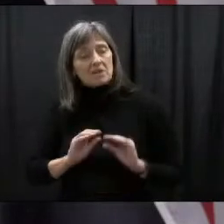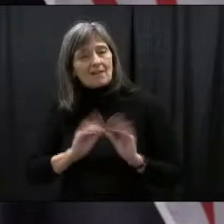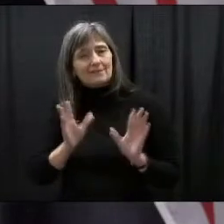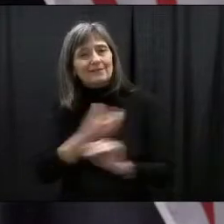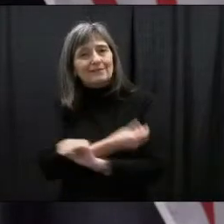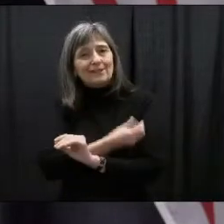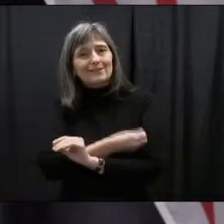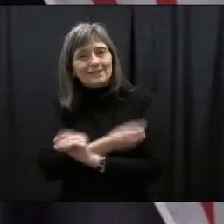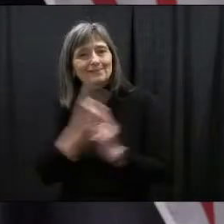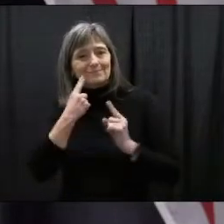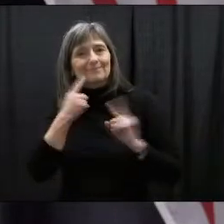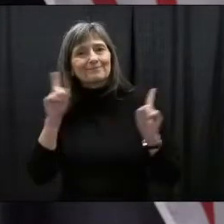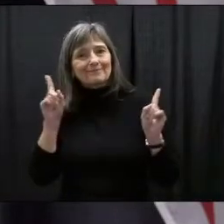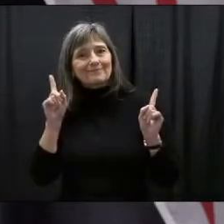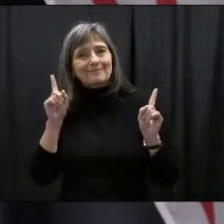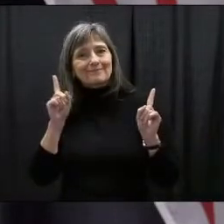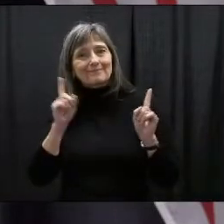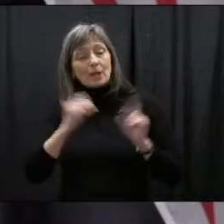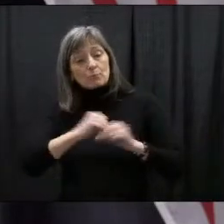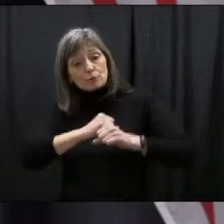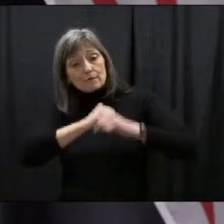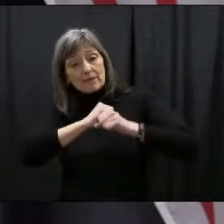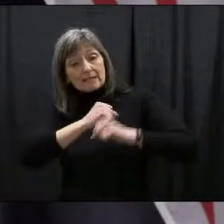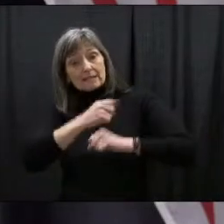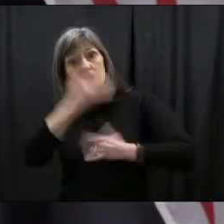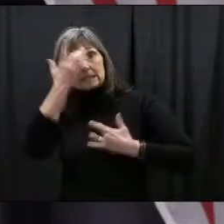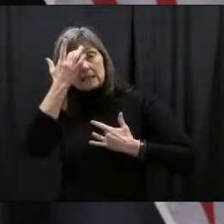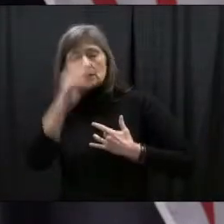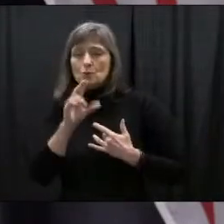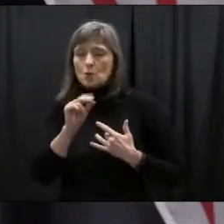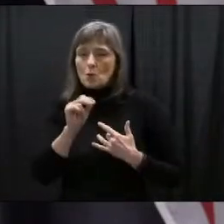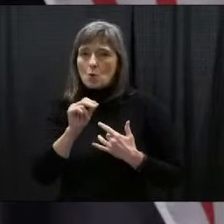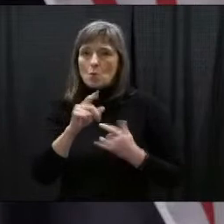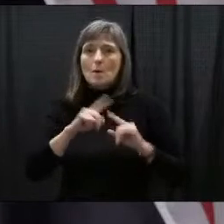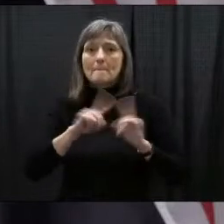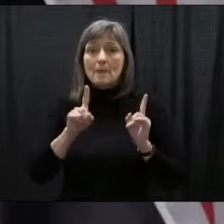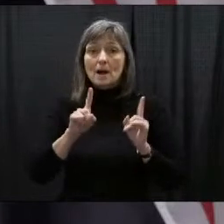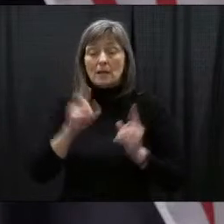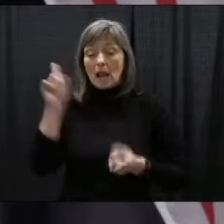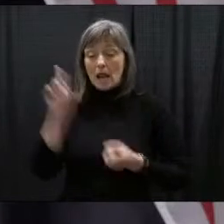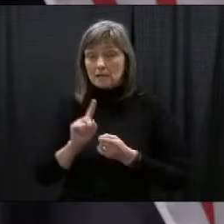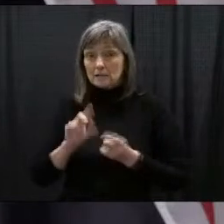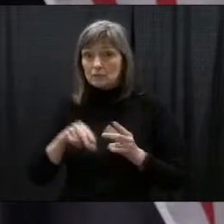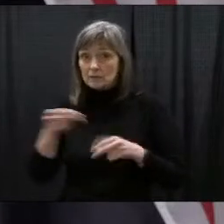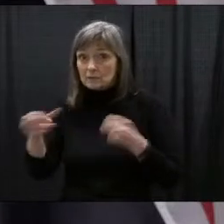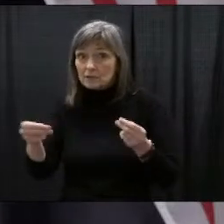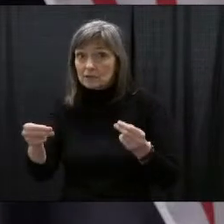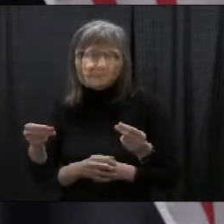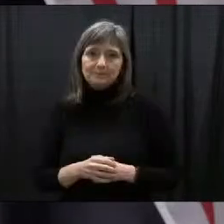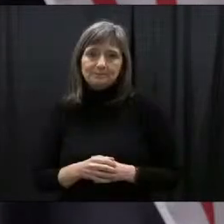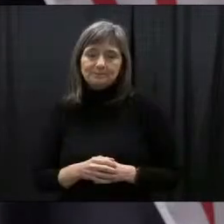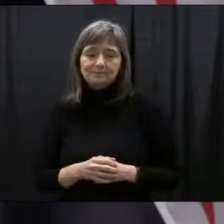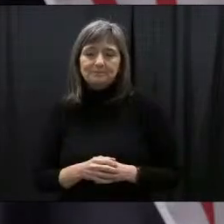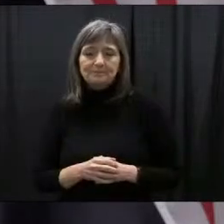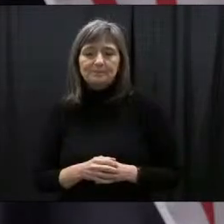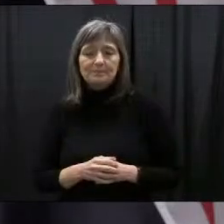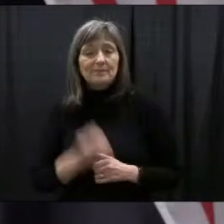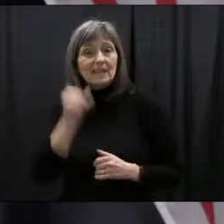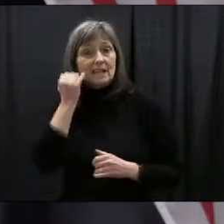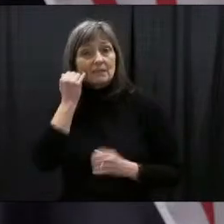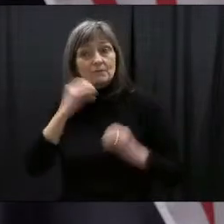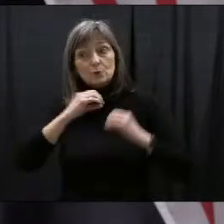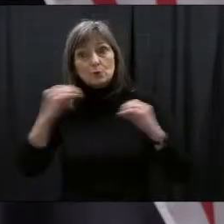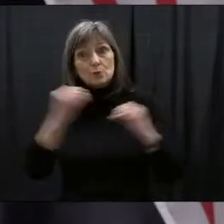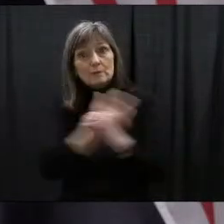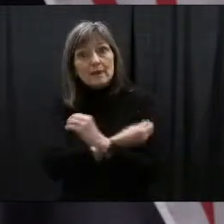working, and while they cannot prevent all infections, they are helping to reduce transmission, and even more importantly, a different place if